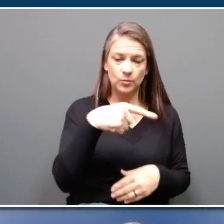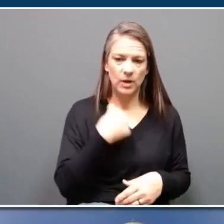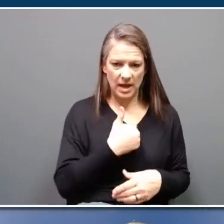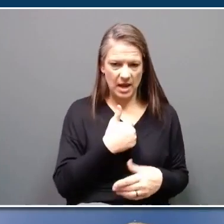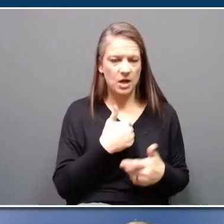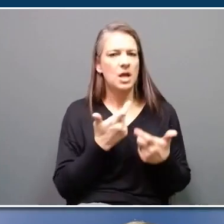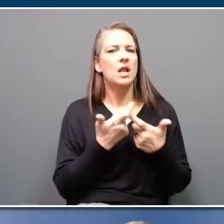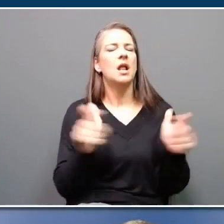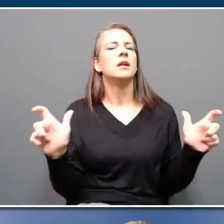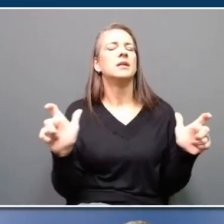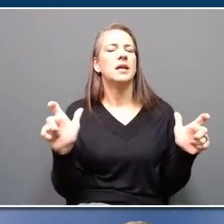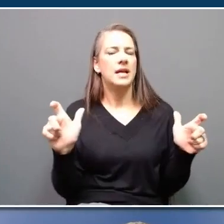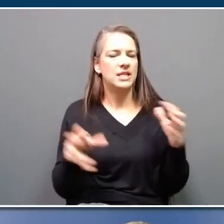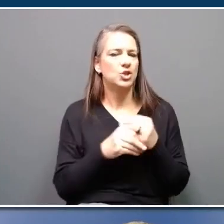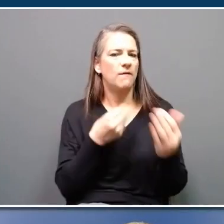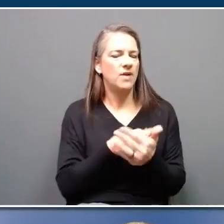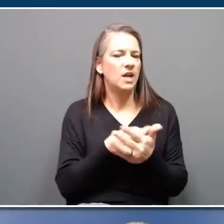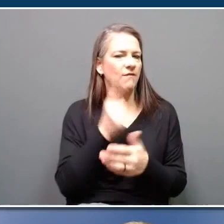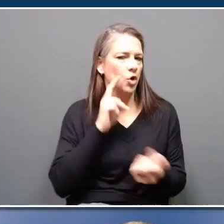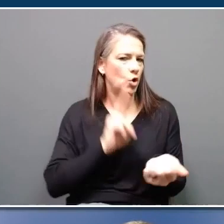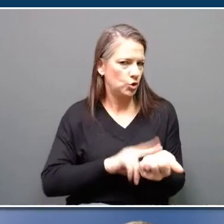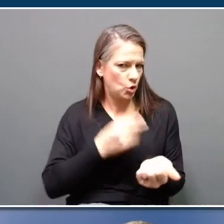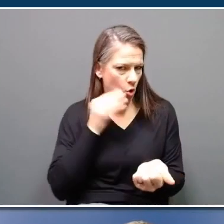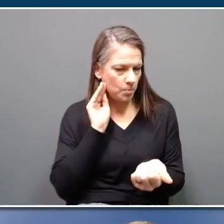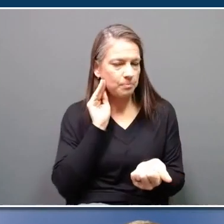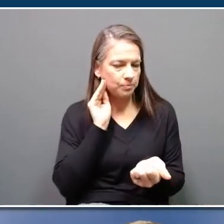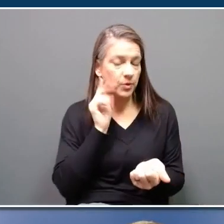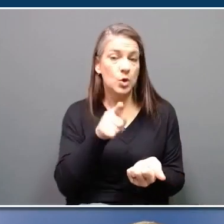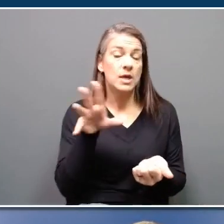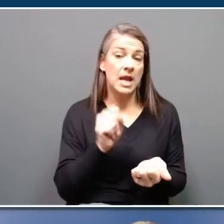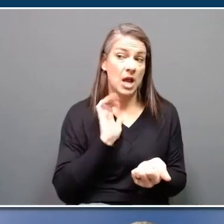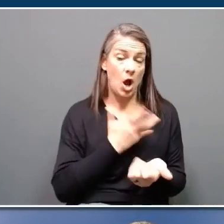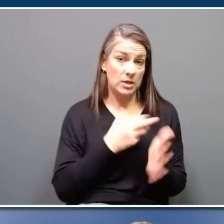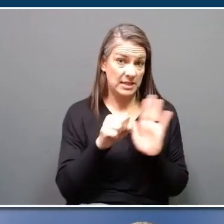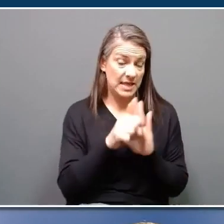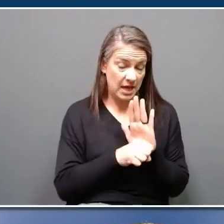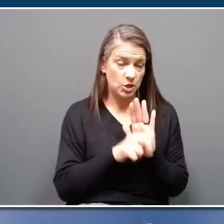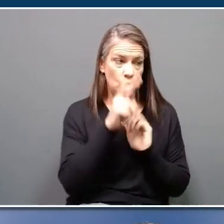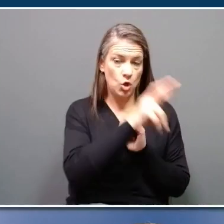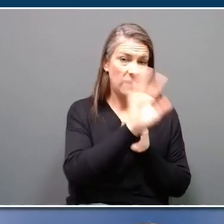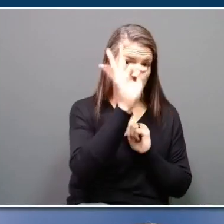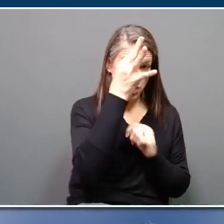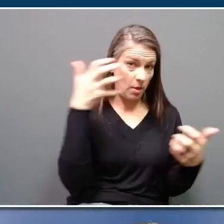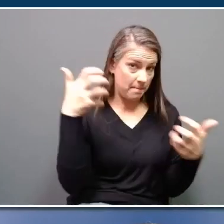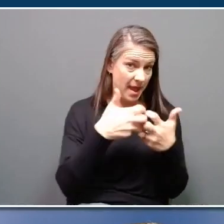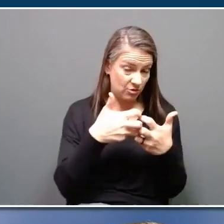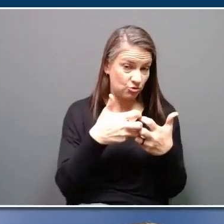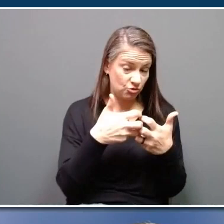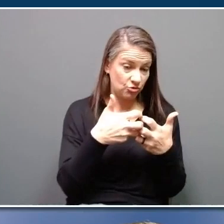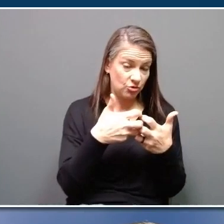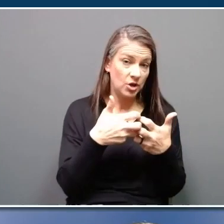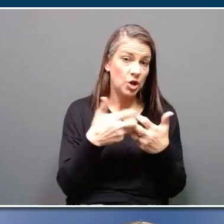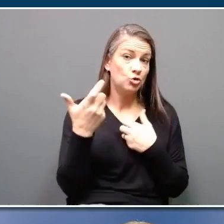significant additional funding for nursing homes. When you take our state amount and look at the federal match, the General